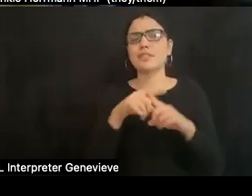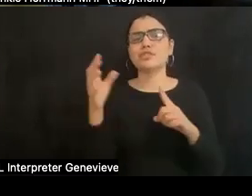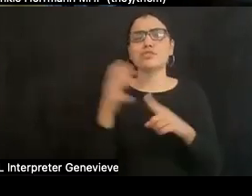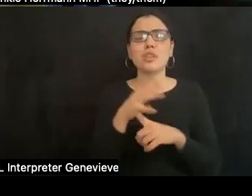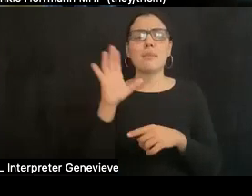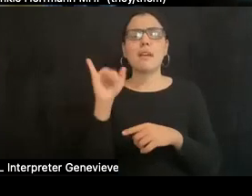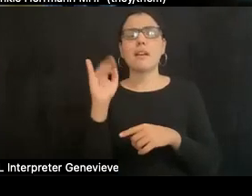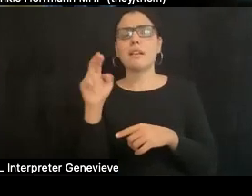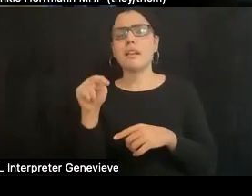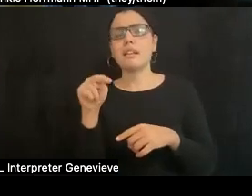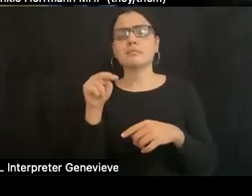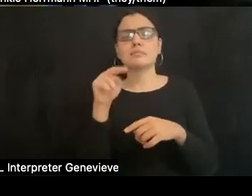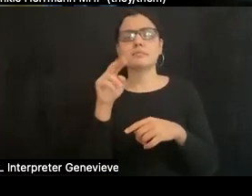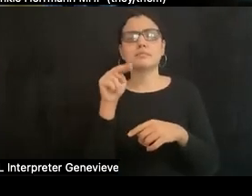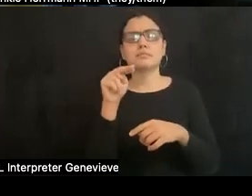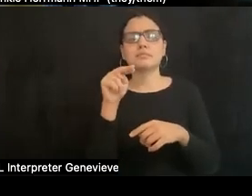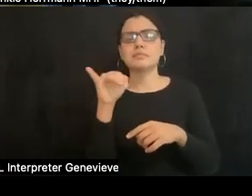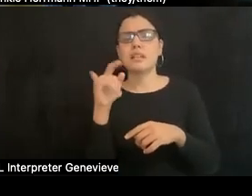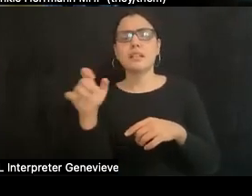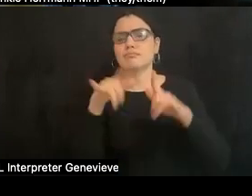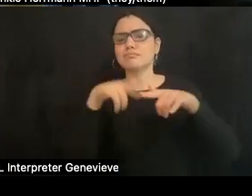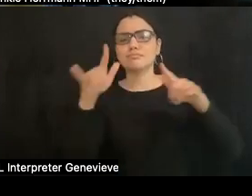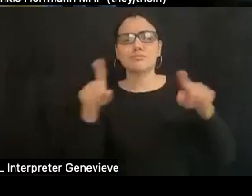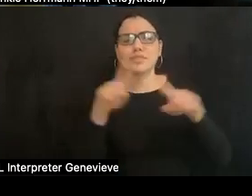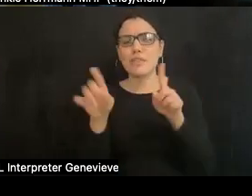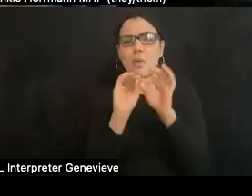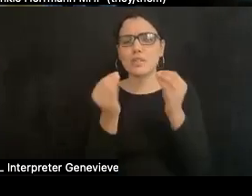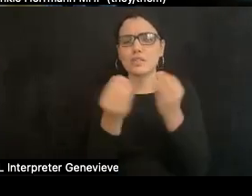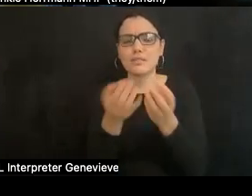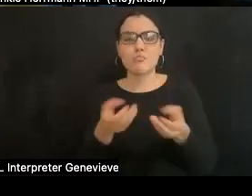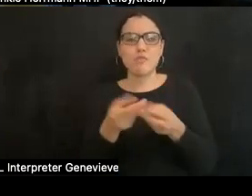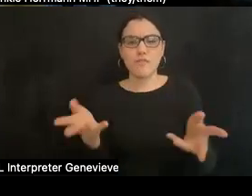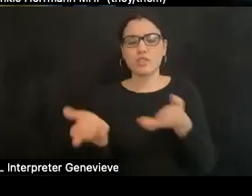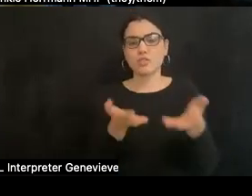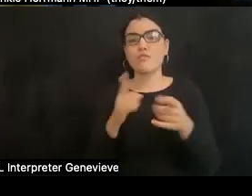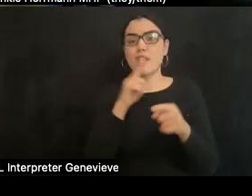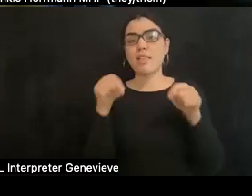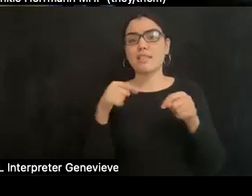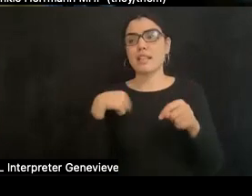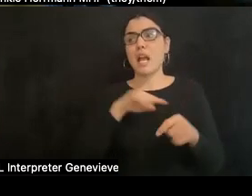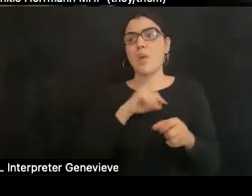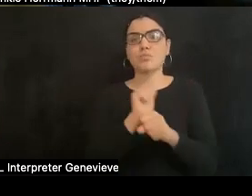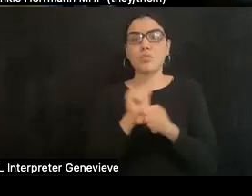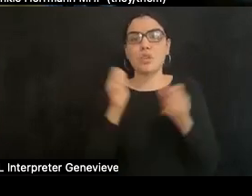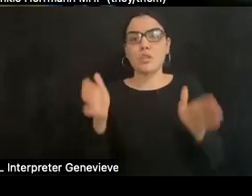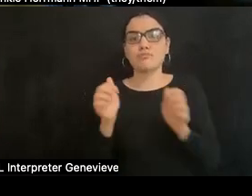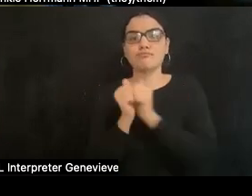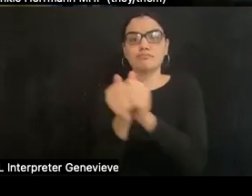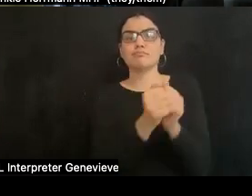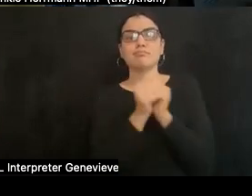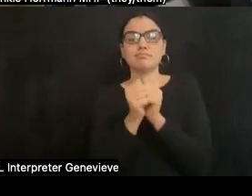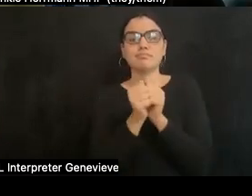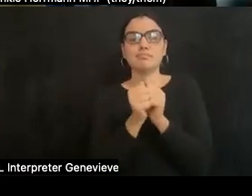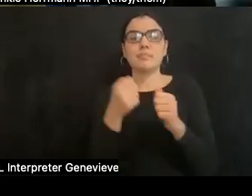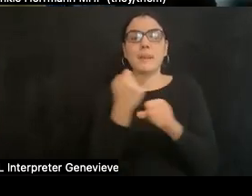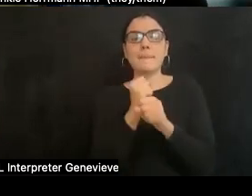different organizations that do provide these types of services. And we, these are our colleagues, right? So we all work together to make sure that the community's needs